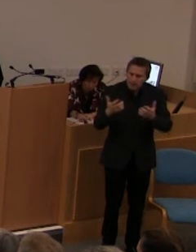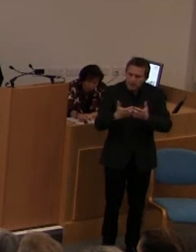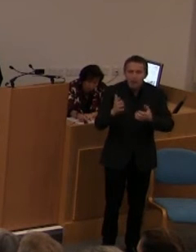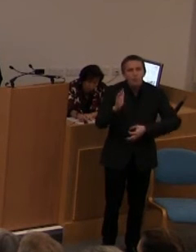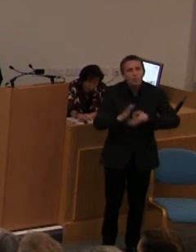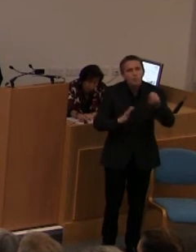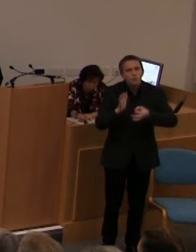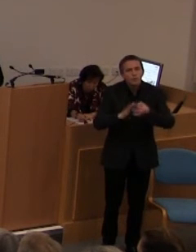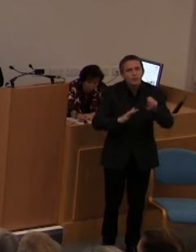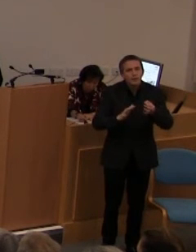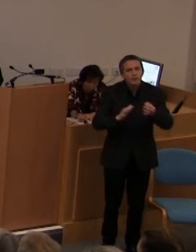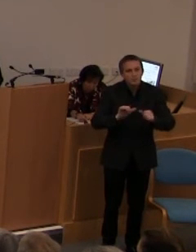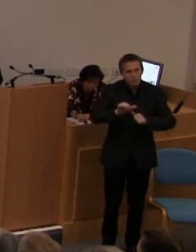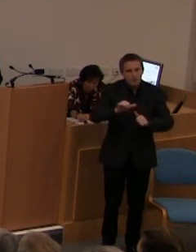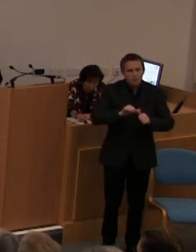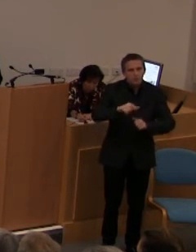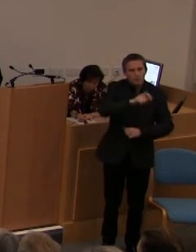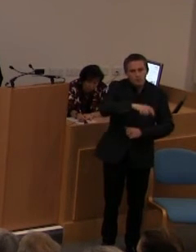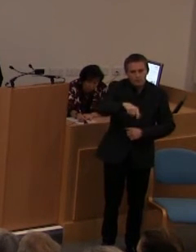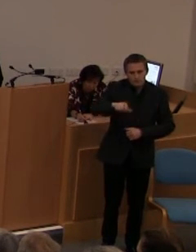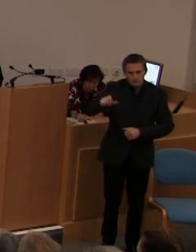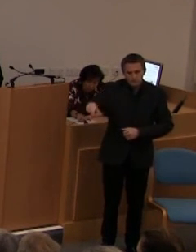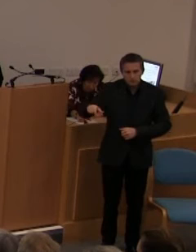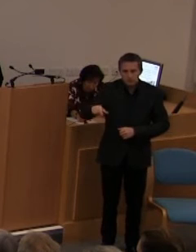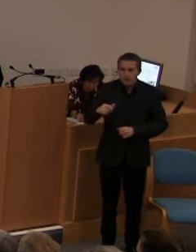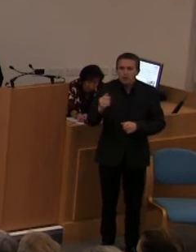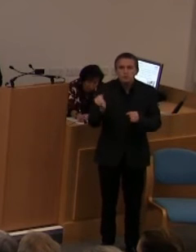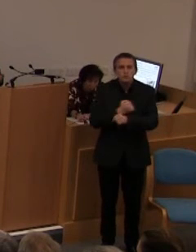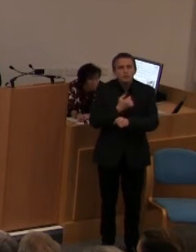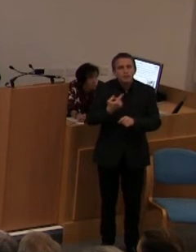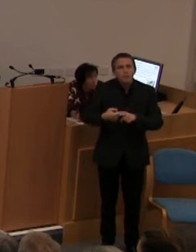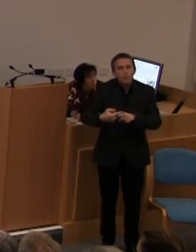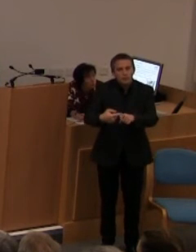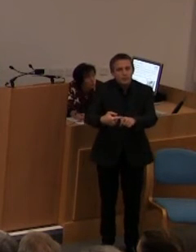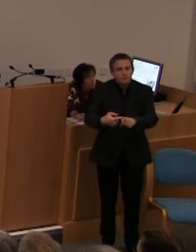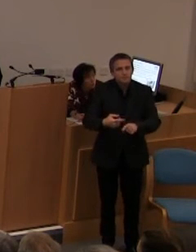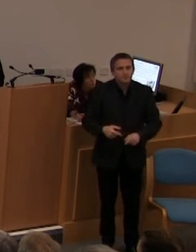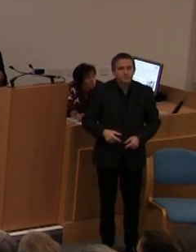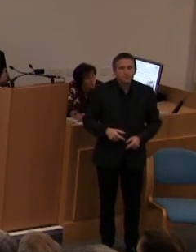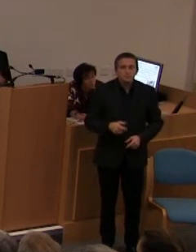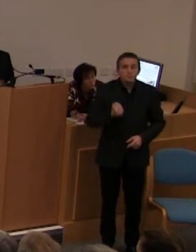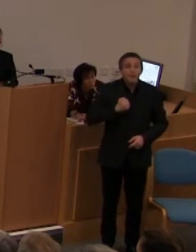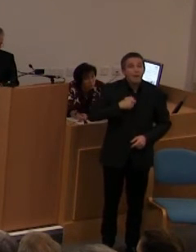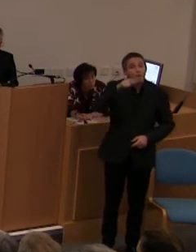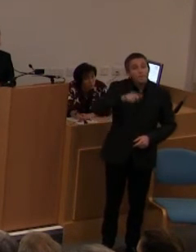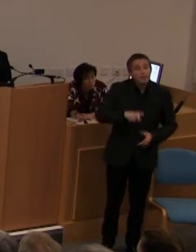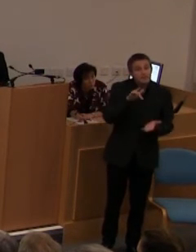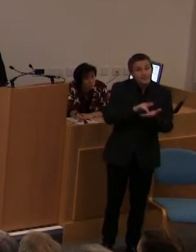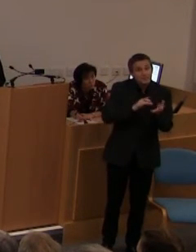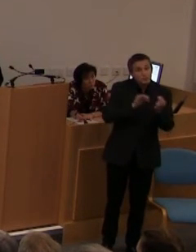to improve the time scales we deliver services in. So our person-centred strategy was approved